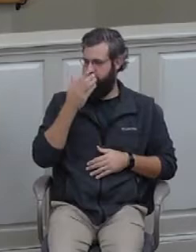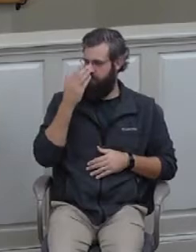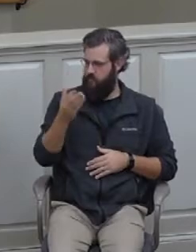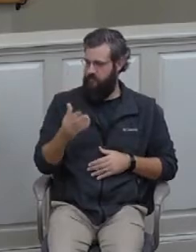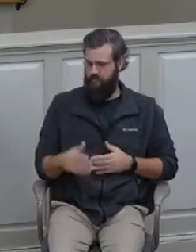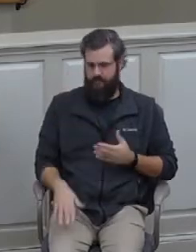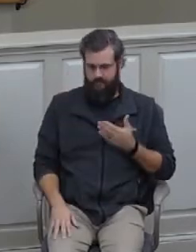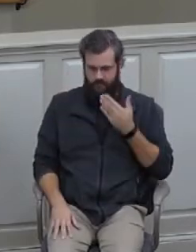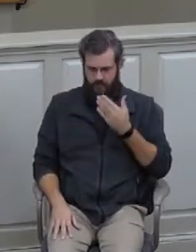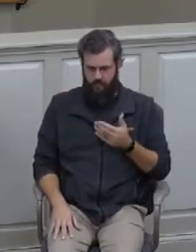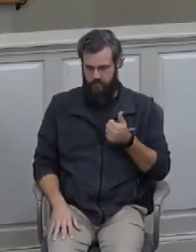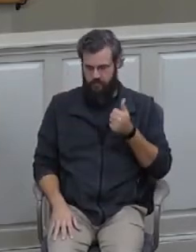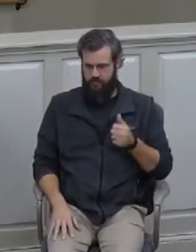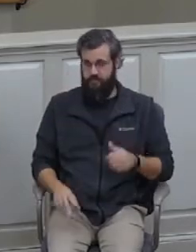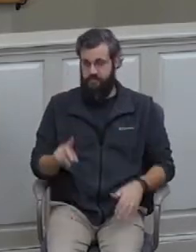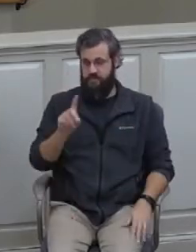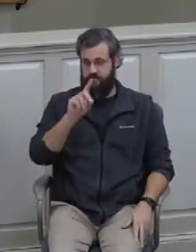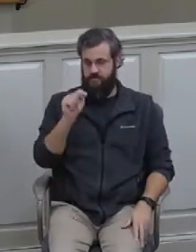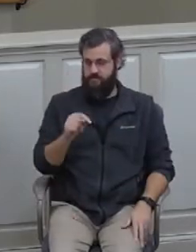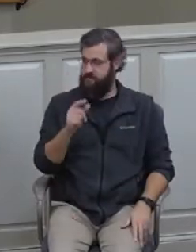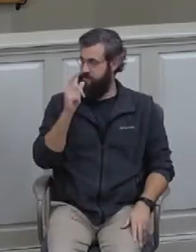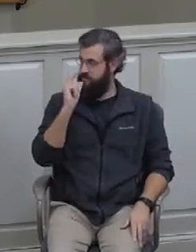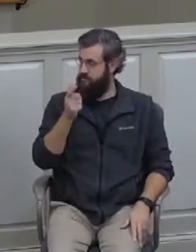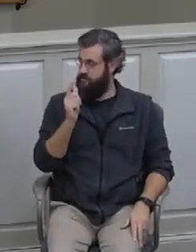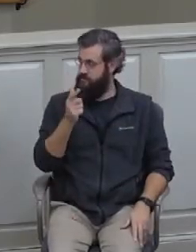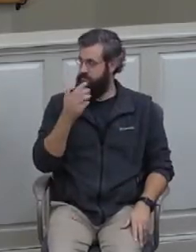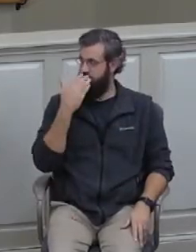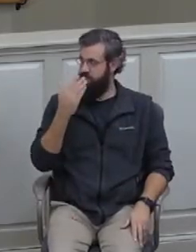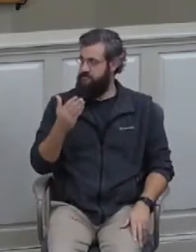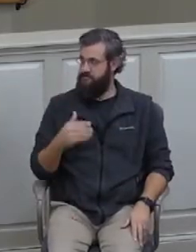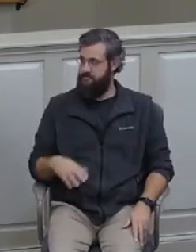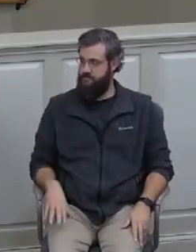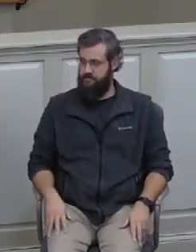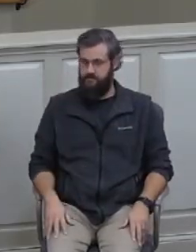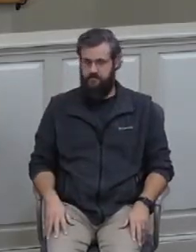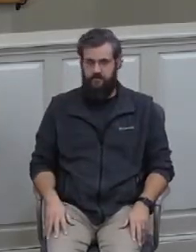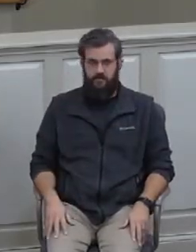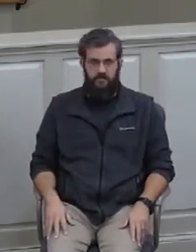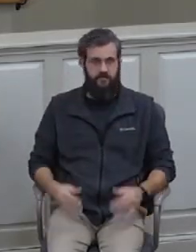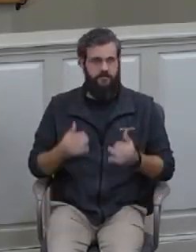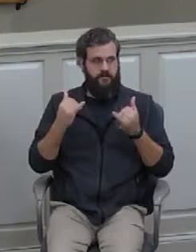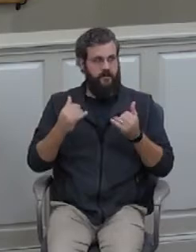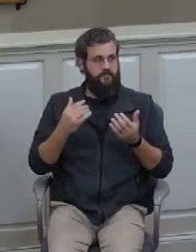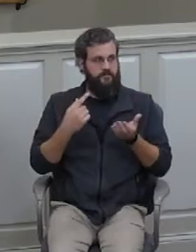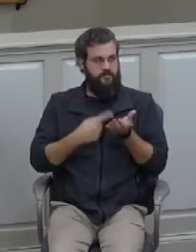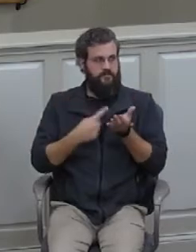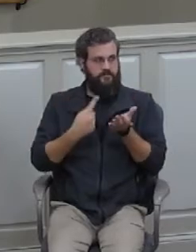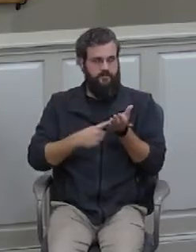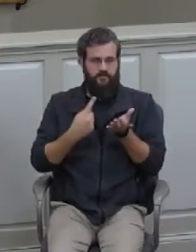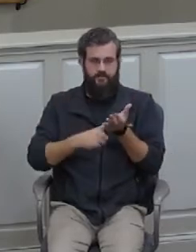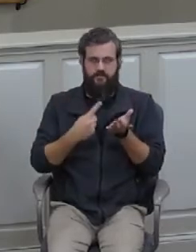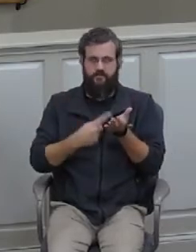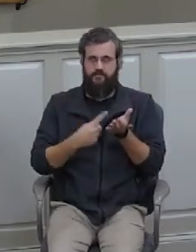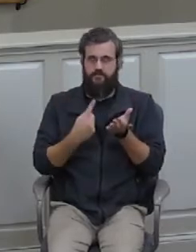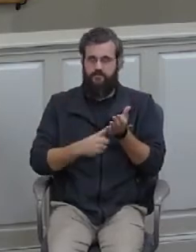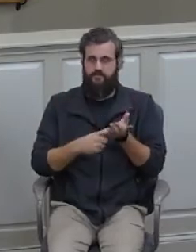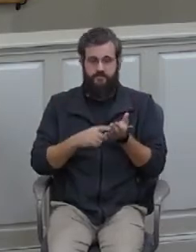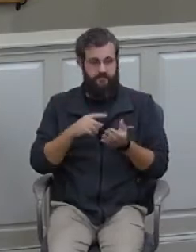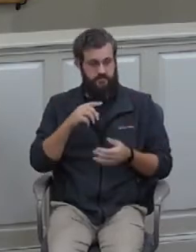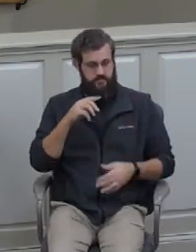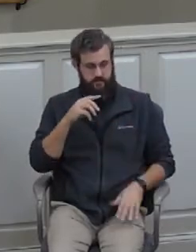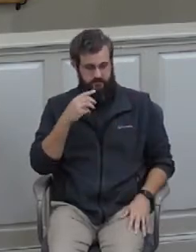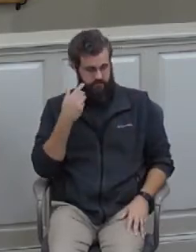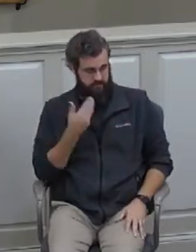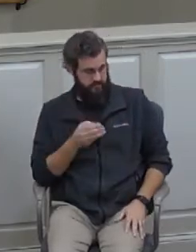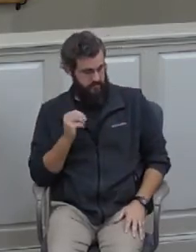you, Commissioner Saris. Thank you, Commissioner Terry. We are in discussion. Mr. Scott, I'm sure